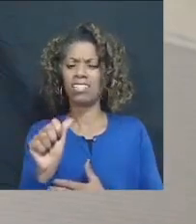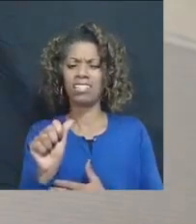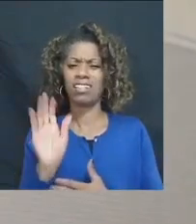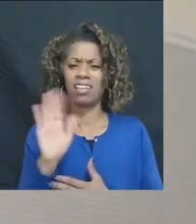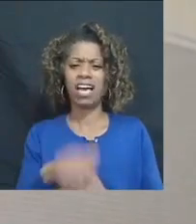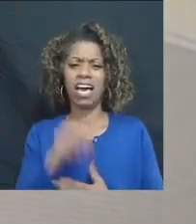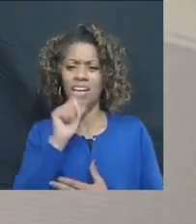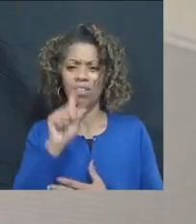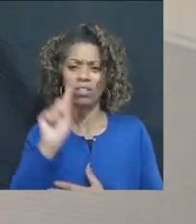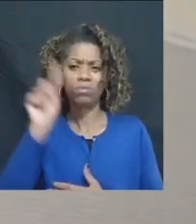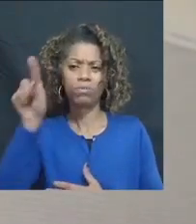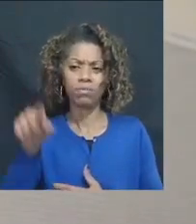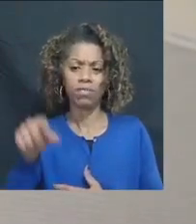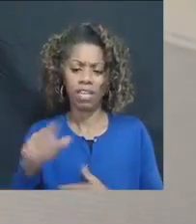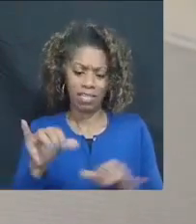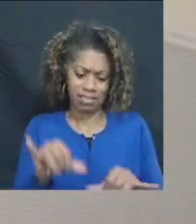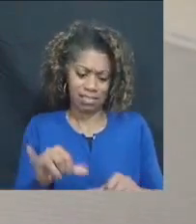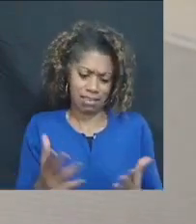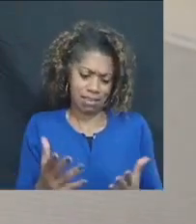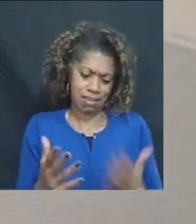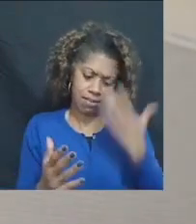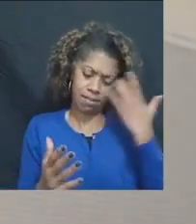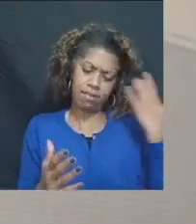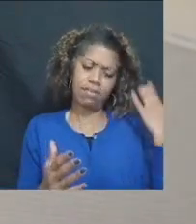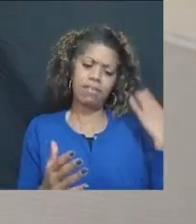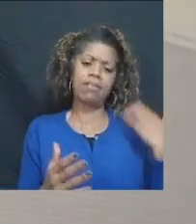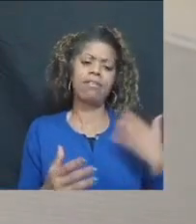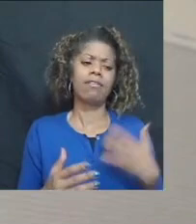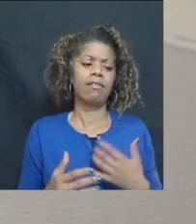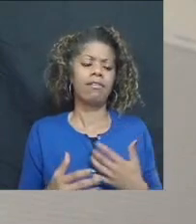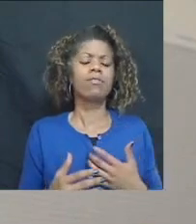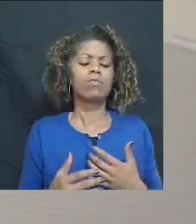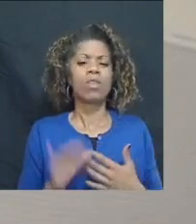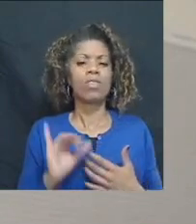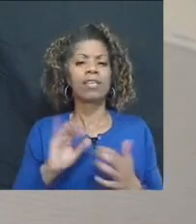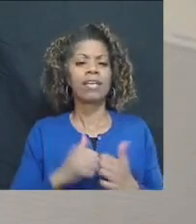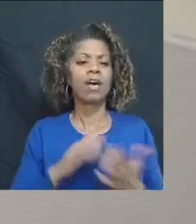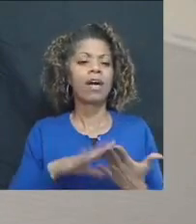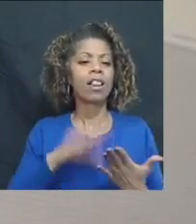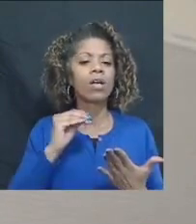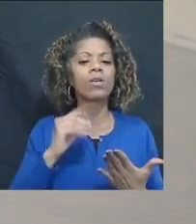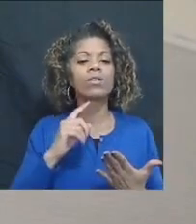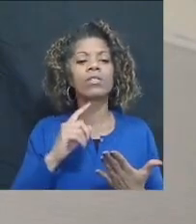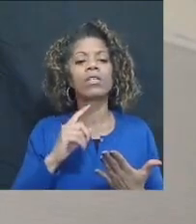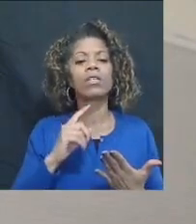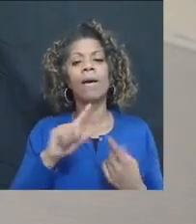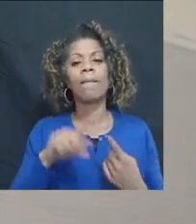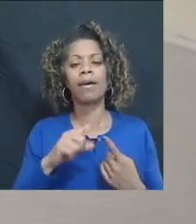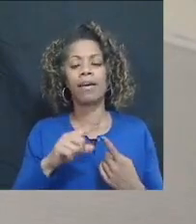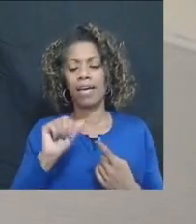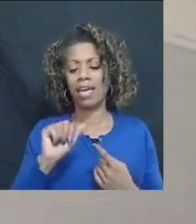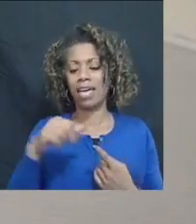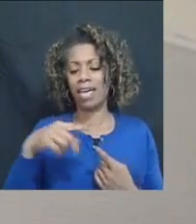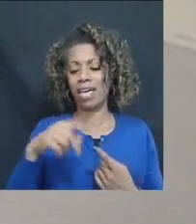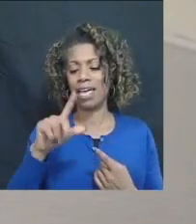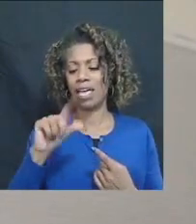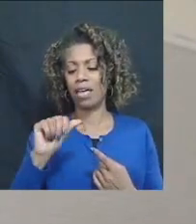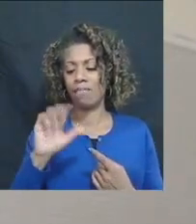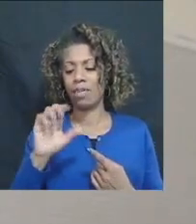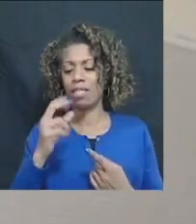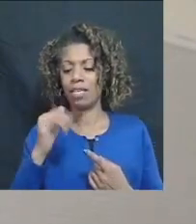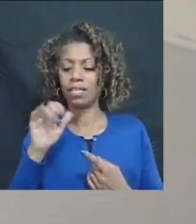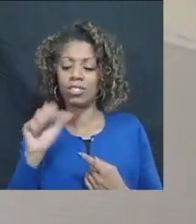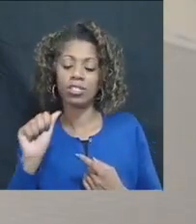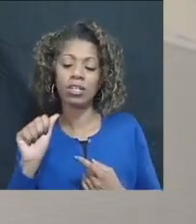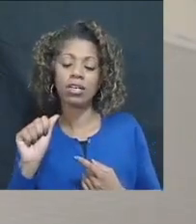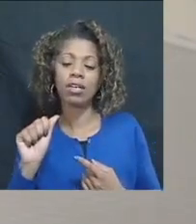I ended up going to Appalachia to practice. I learned about the National Service Corps and took a commitment and practiced in a rural community health